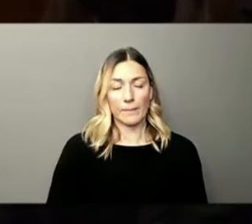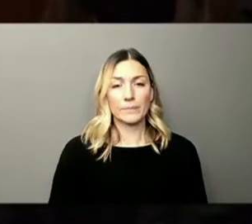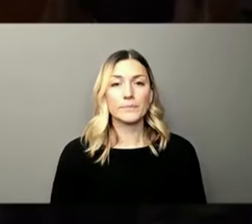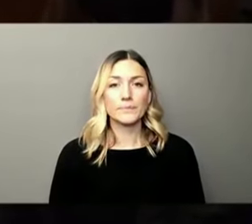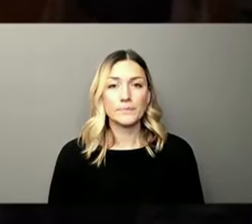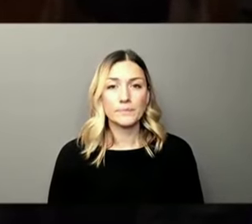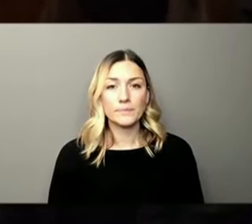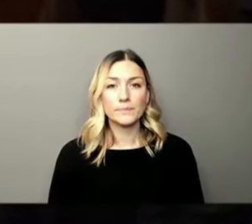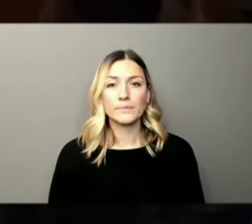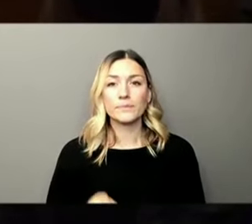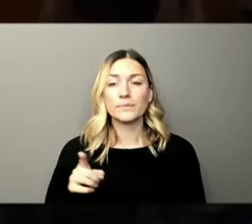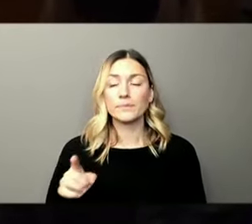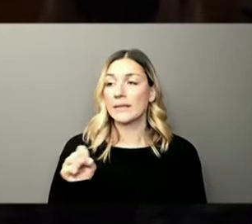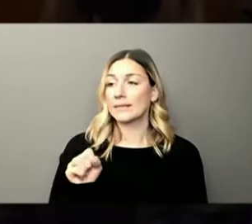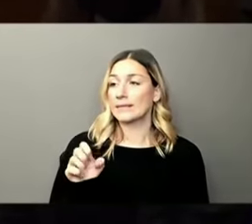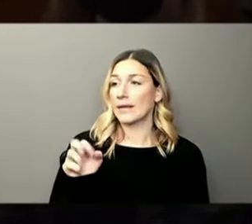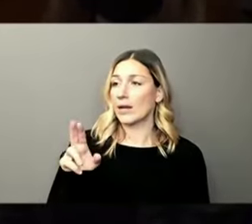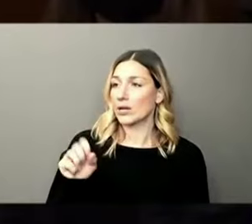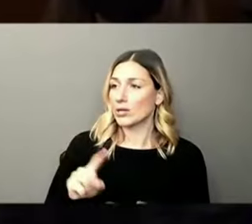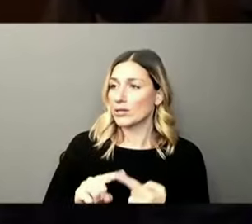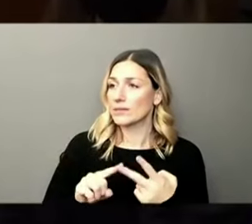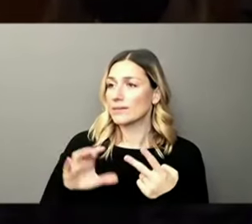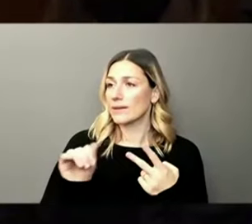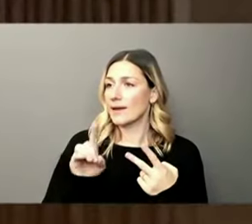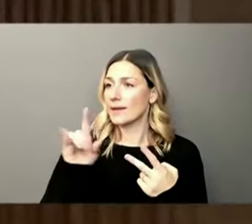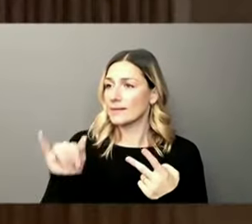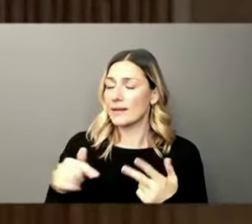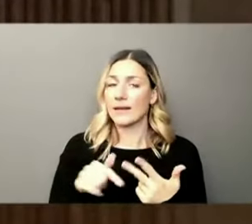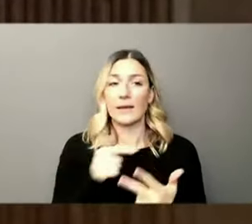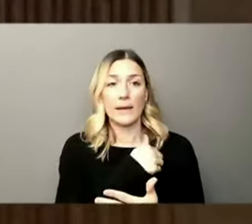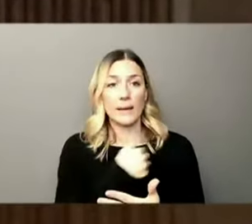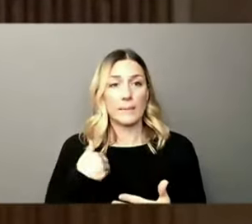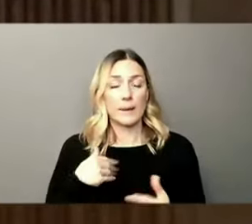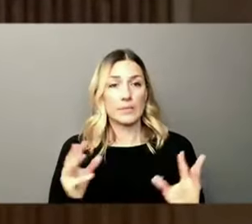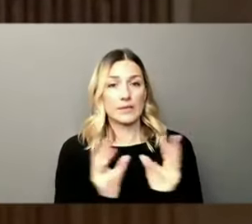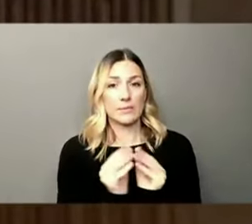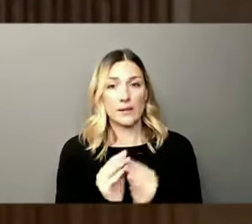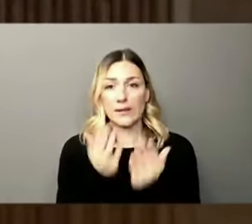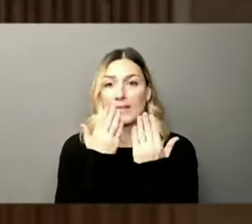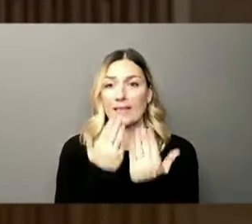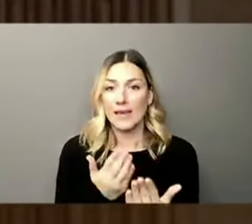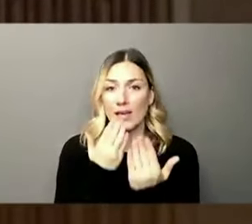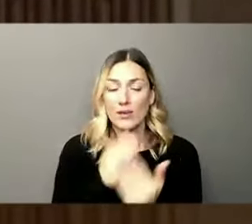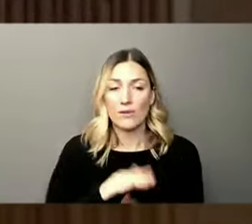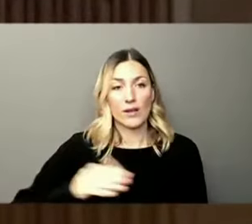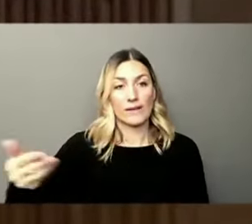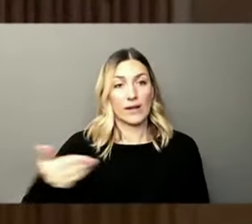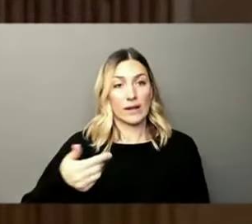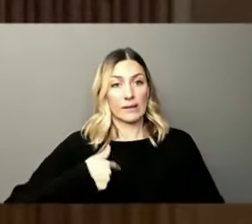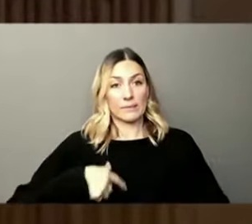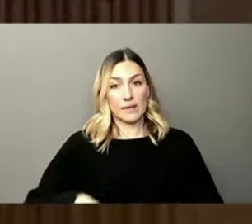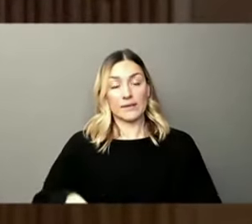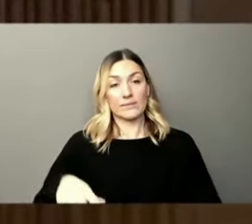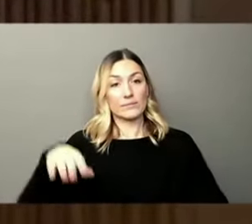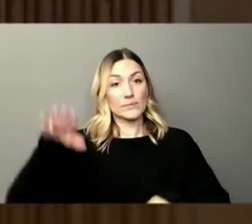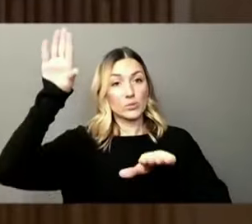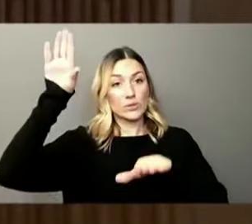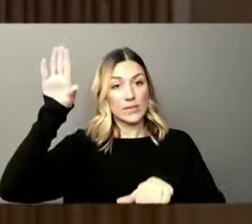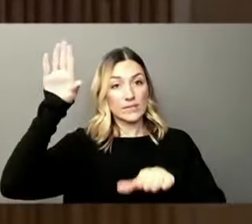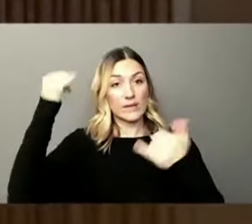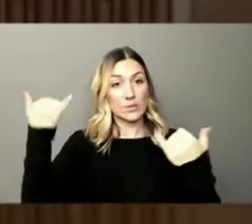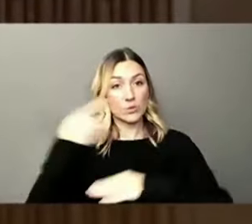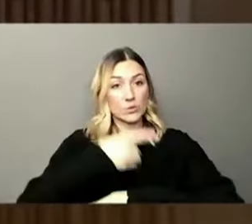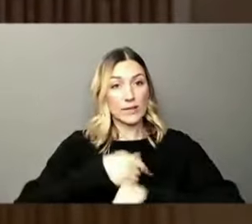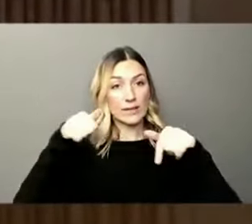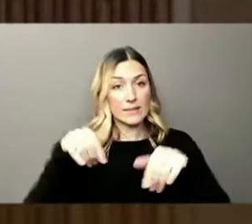Chairman Sanders, Ranking Member Cassidy, members of the committee, thank you for the invitation to testify today on this important issue.